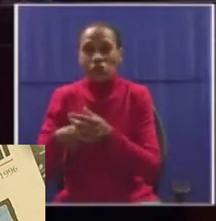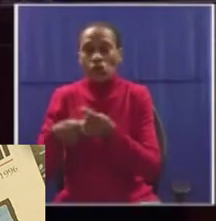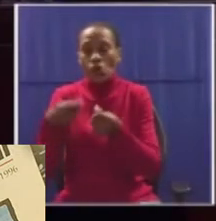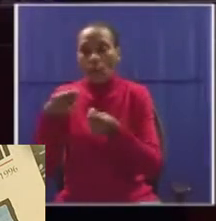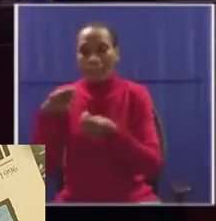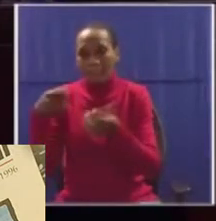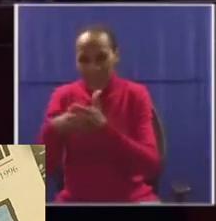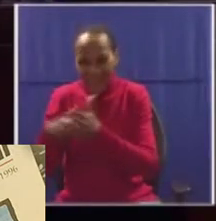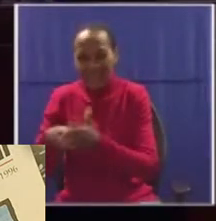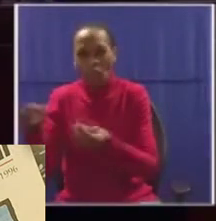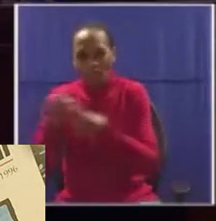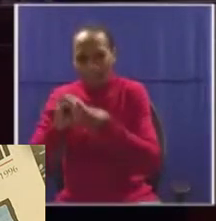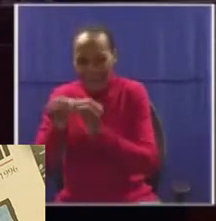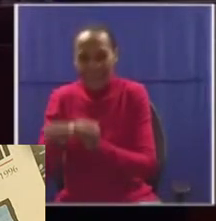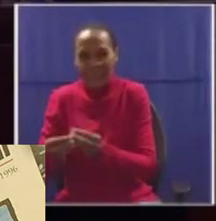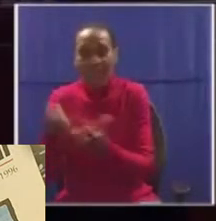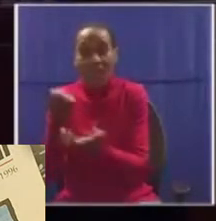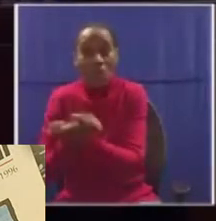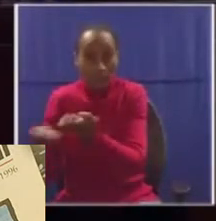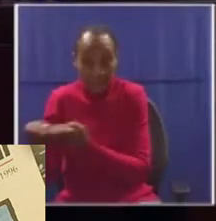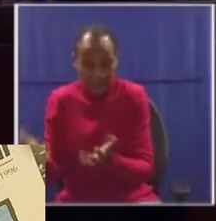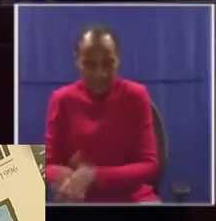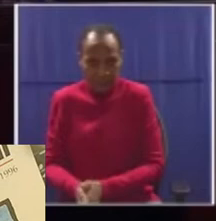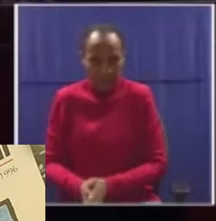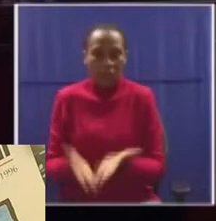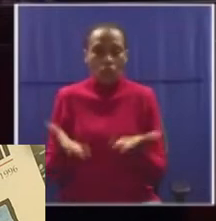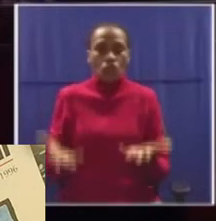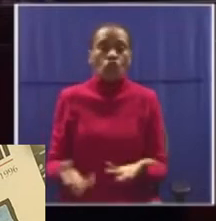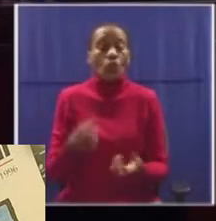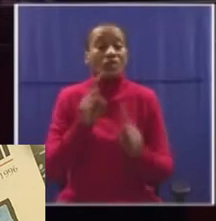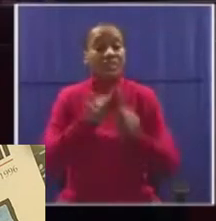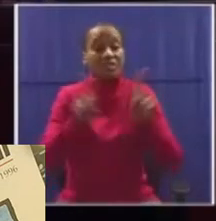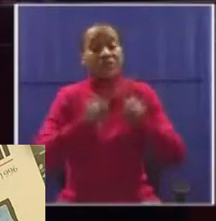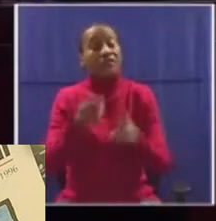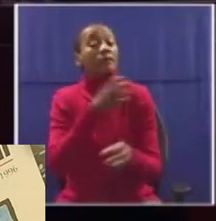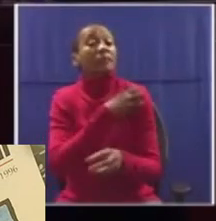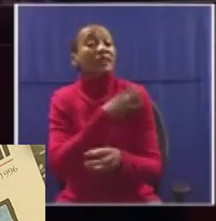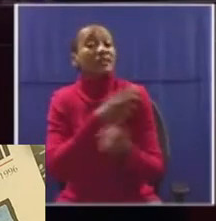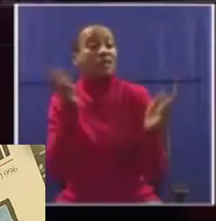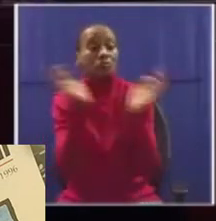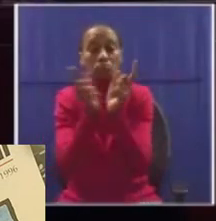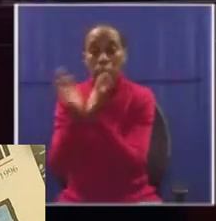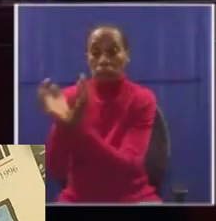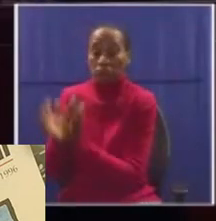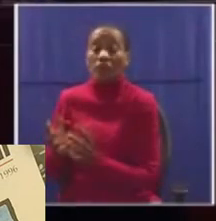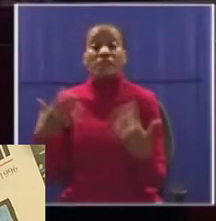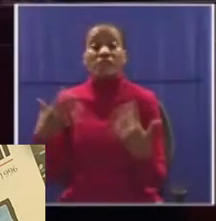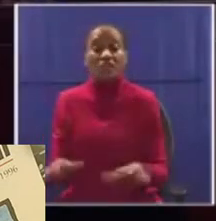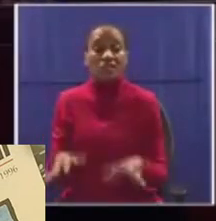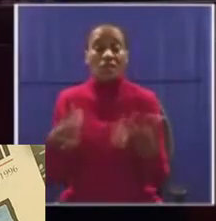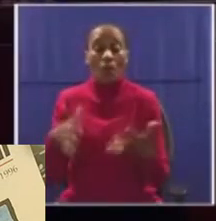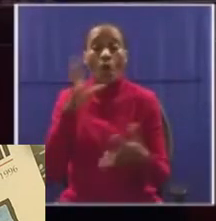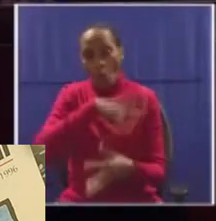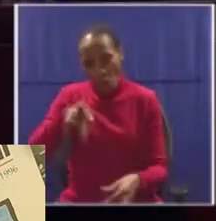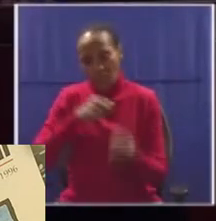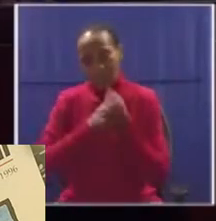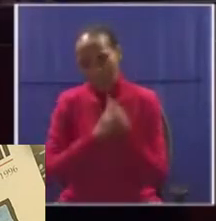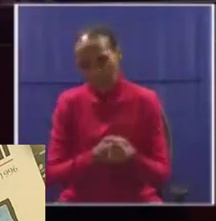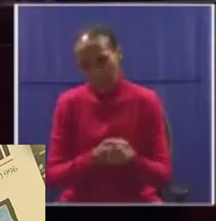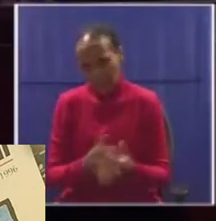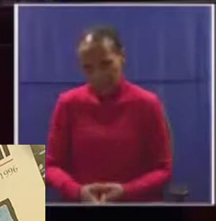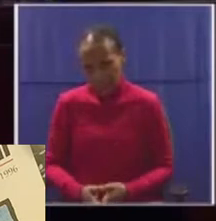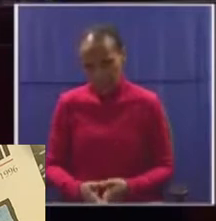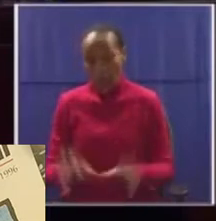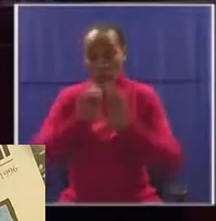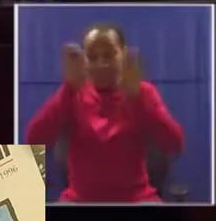listed equipment the necessary consultation with the relevant ministers has taken place who indicated their support